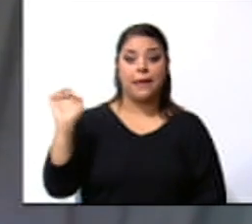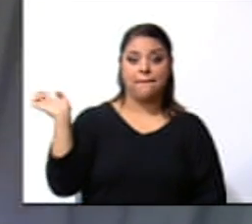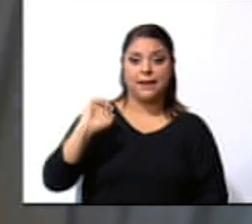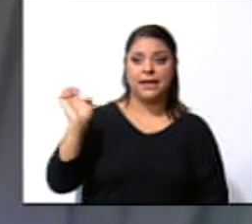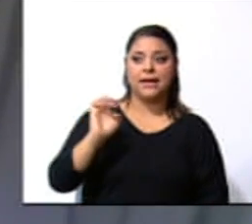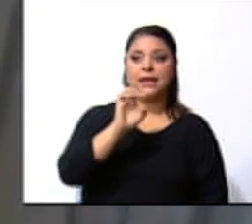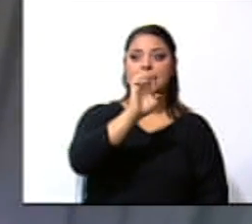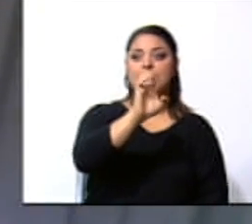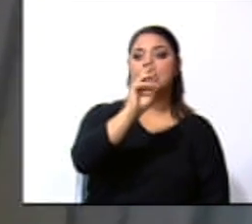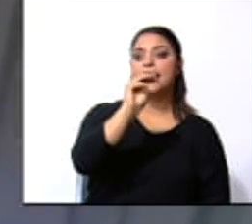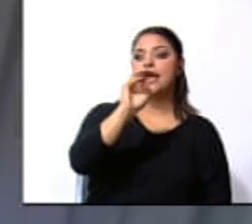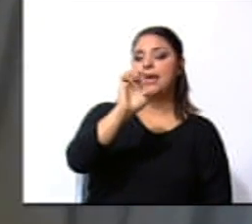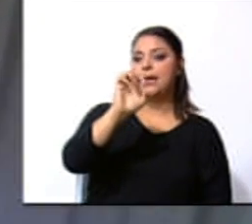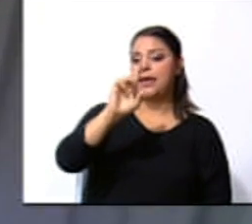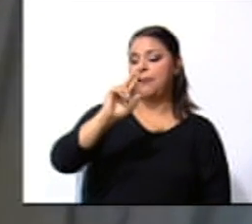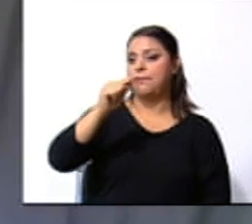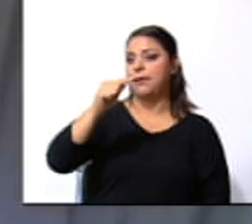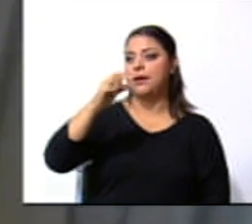Emergency.